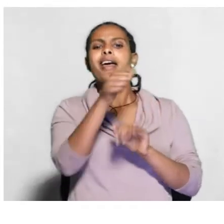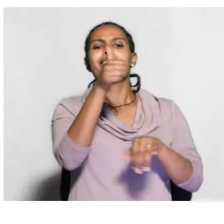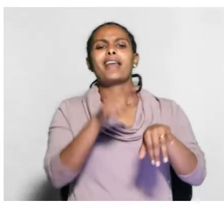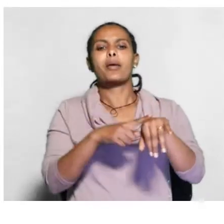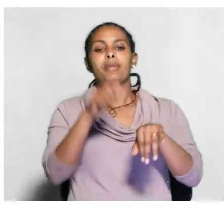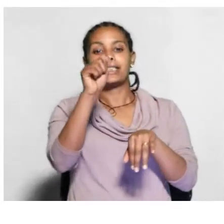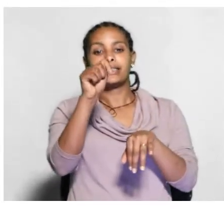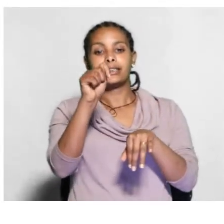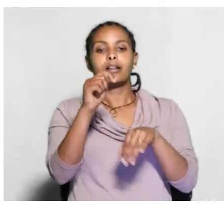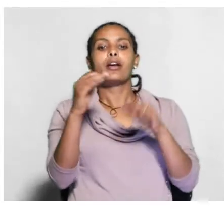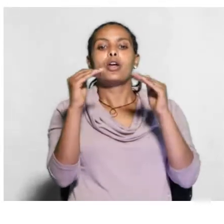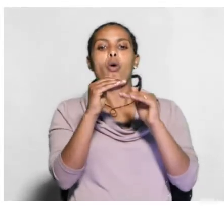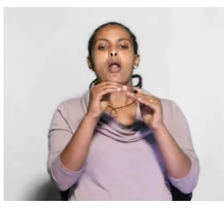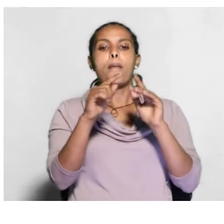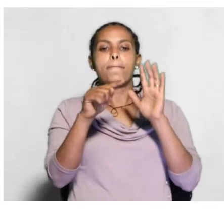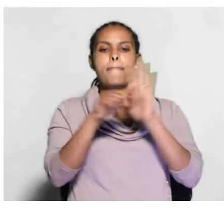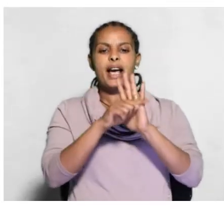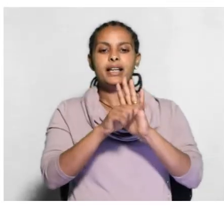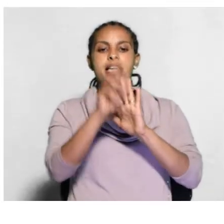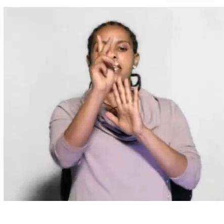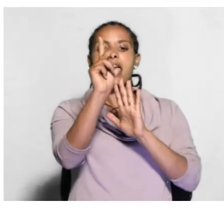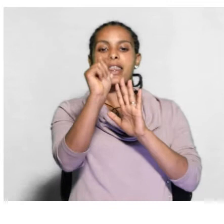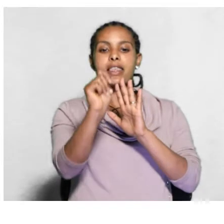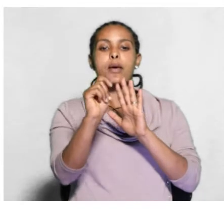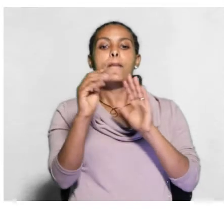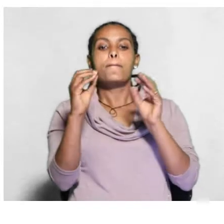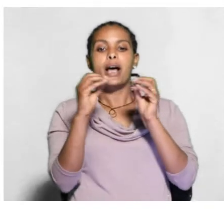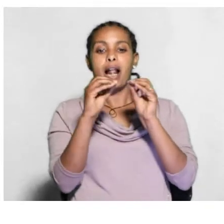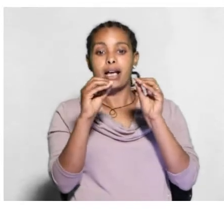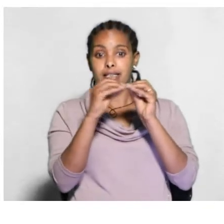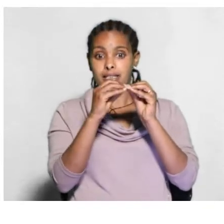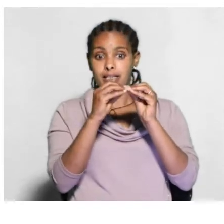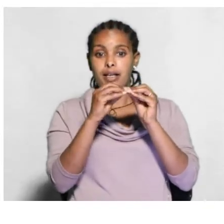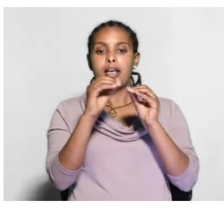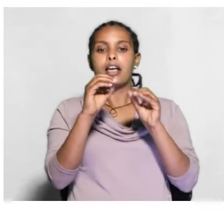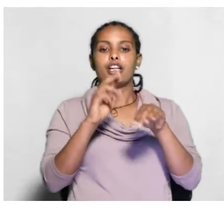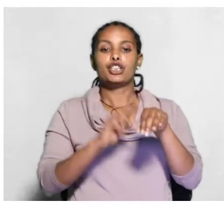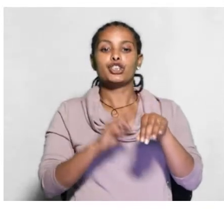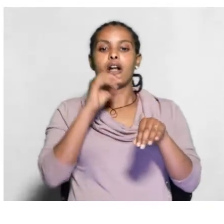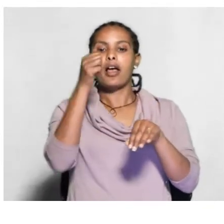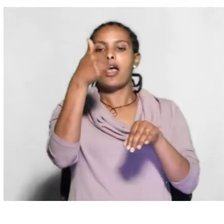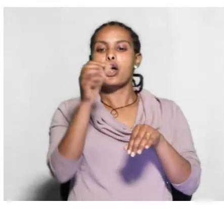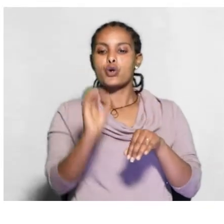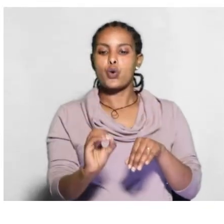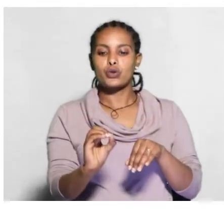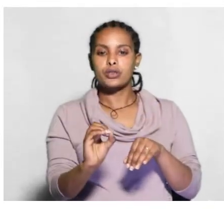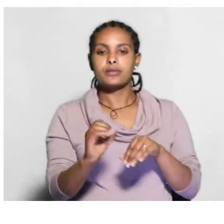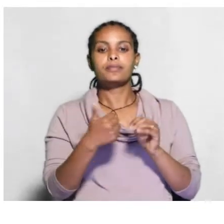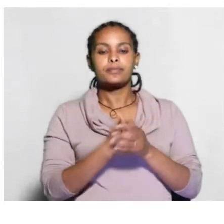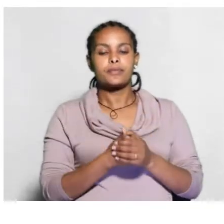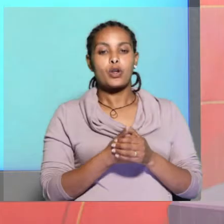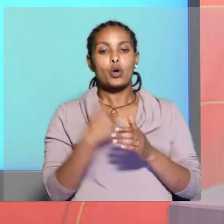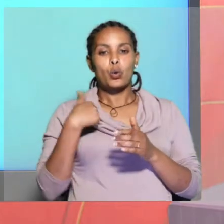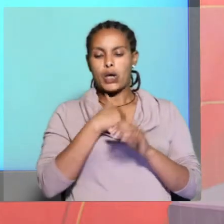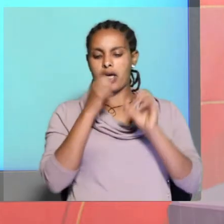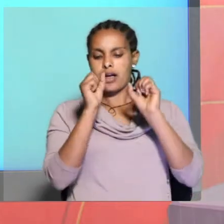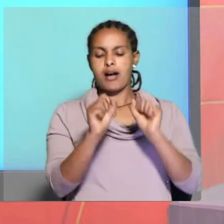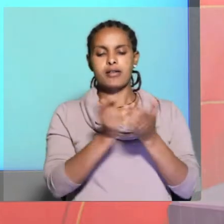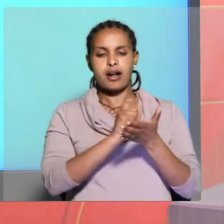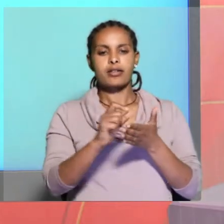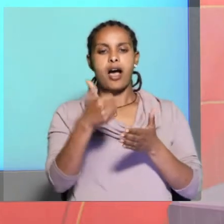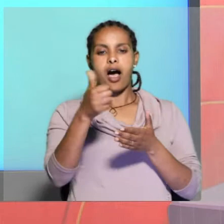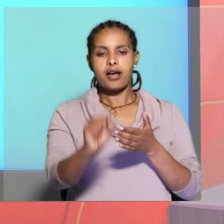time t equal minus Kt plus initial concentration A naught. We can write this